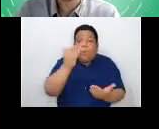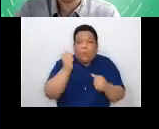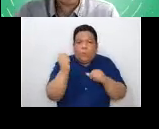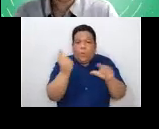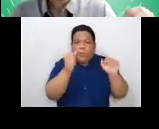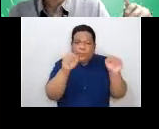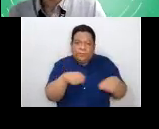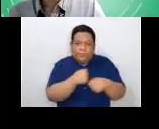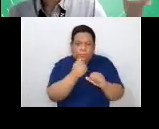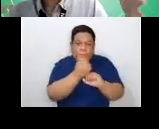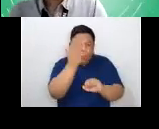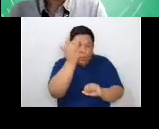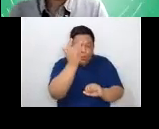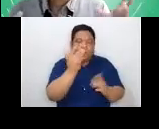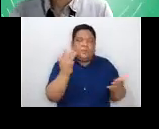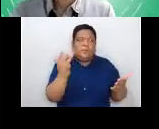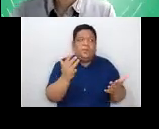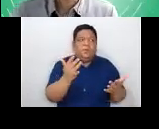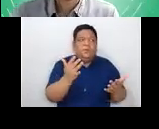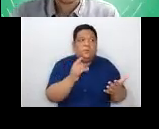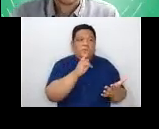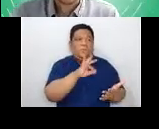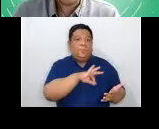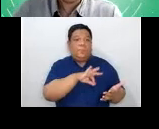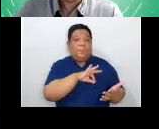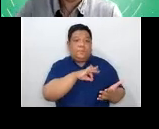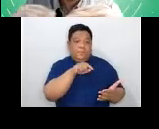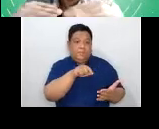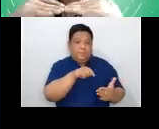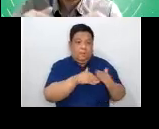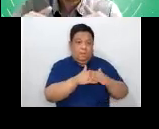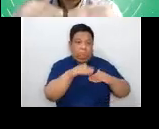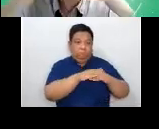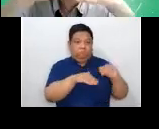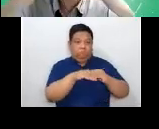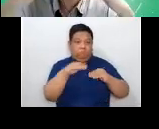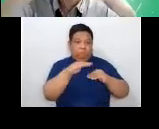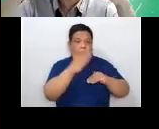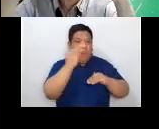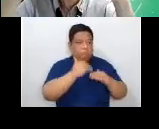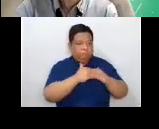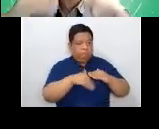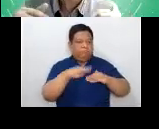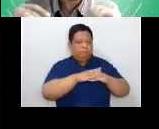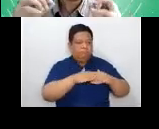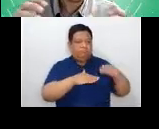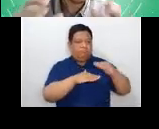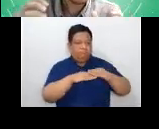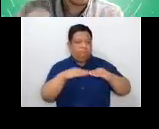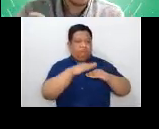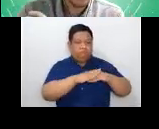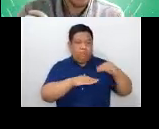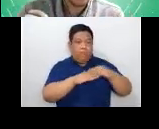processes. Why? The advantage of additive manufacturing is because you're building it up layer by layer. That means that